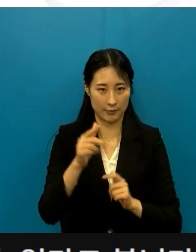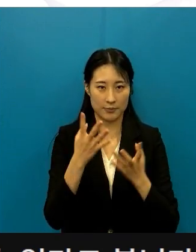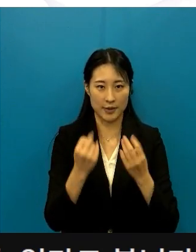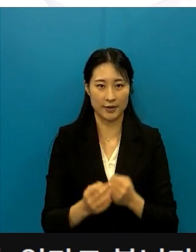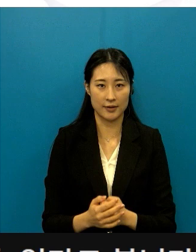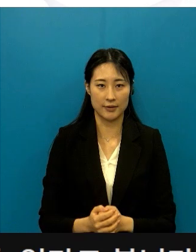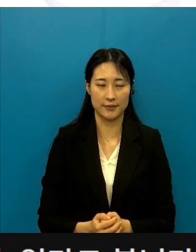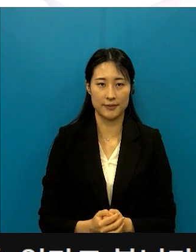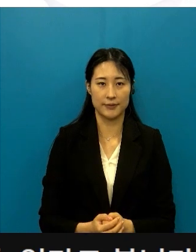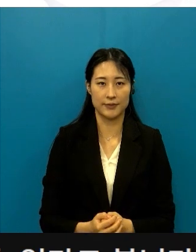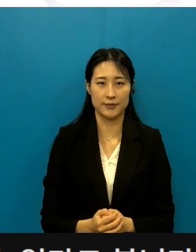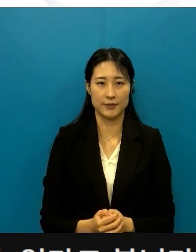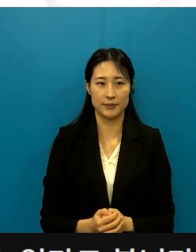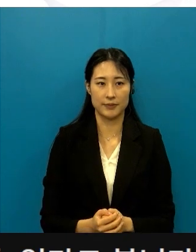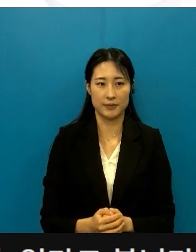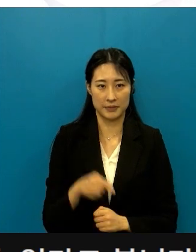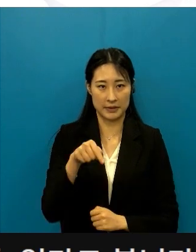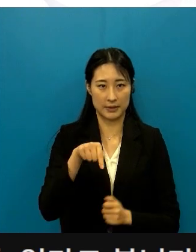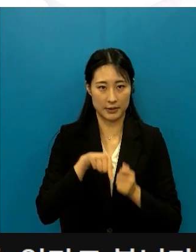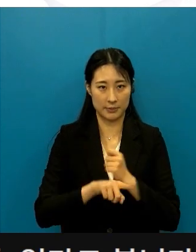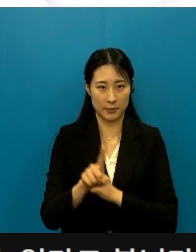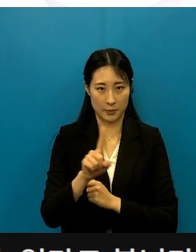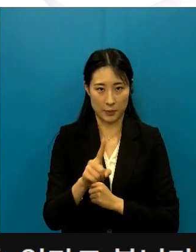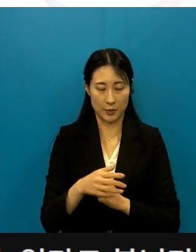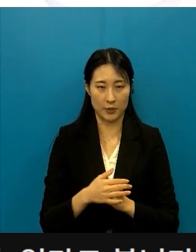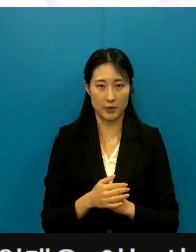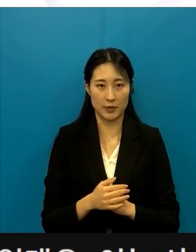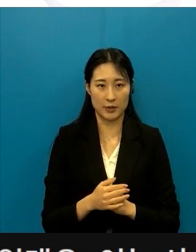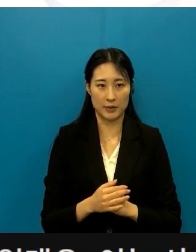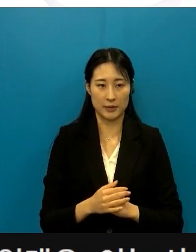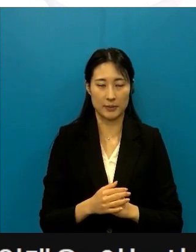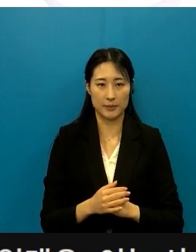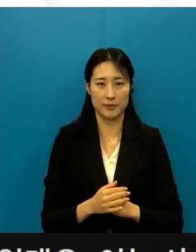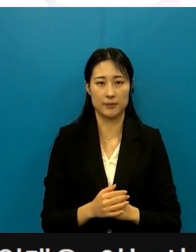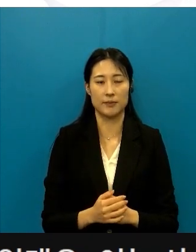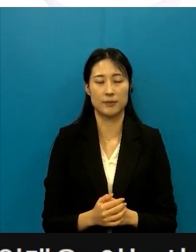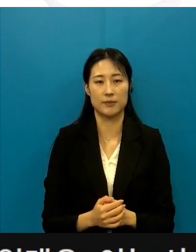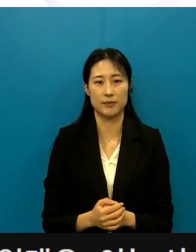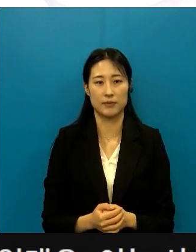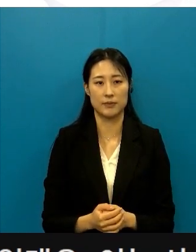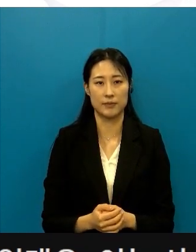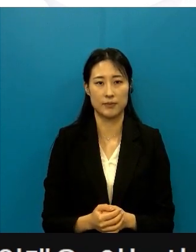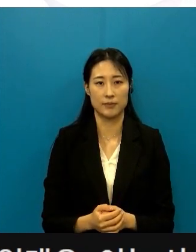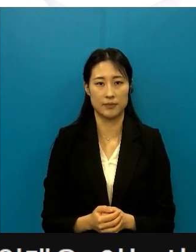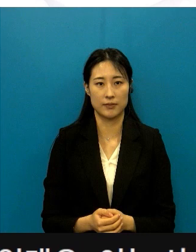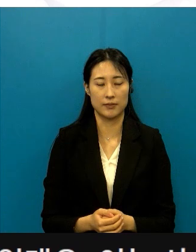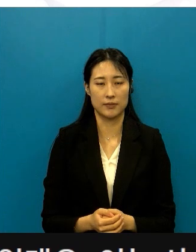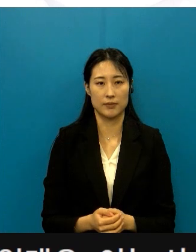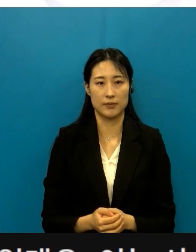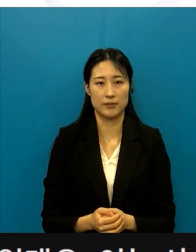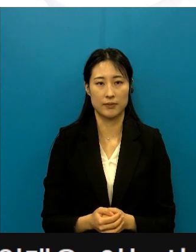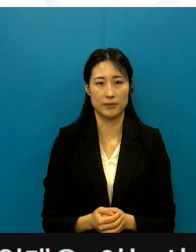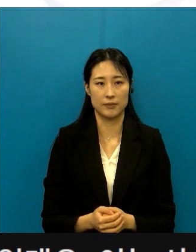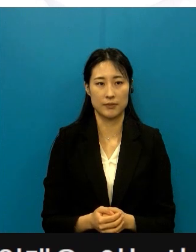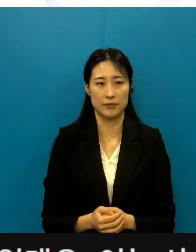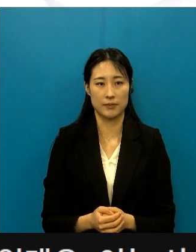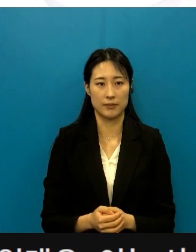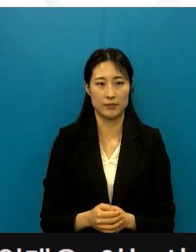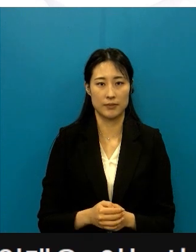death is came from the suicide